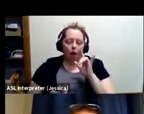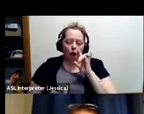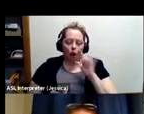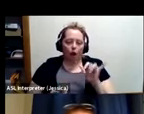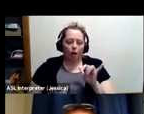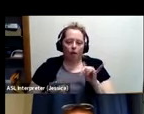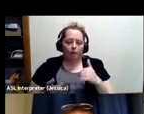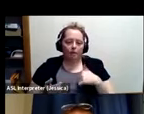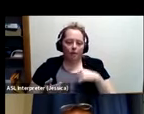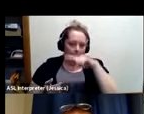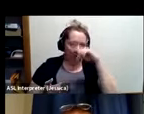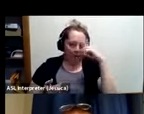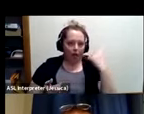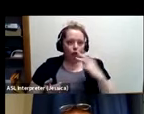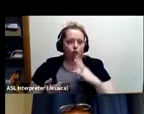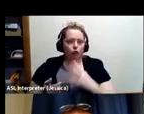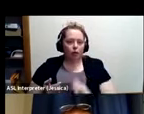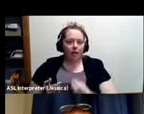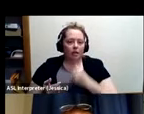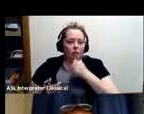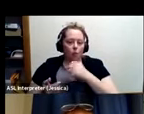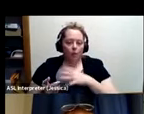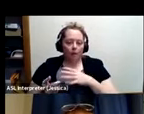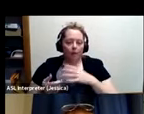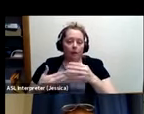woman leading in this way.